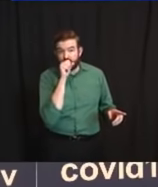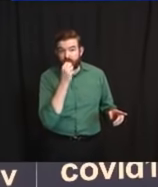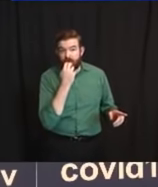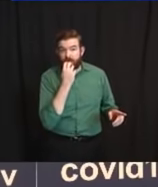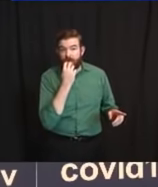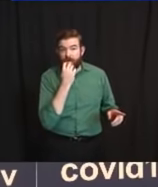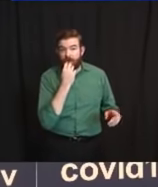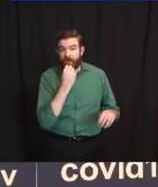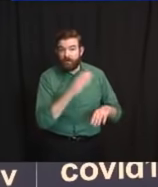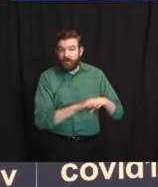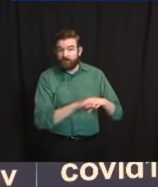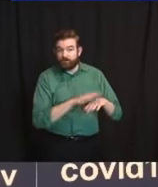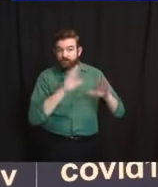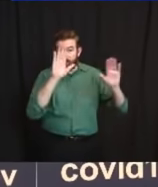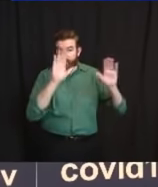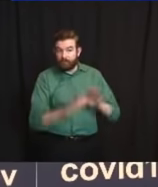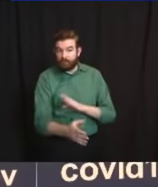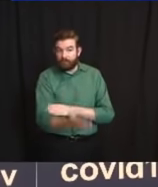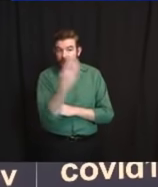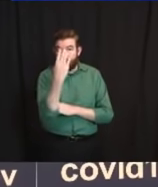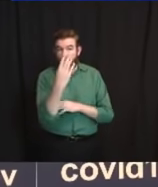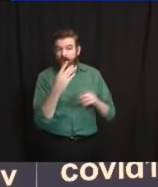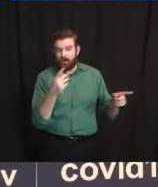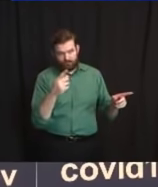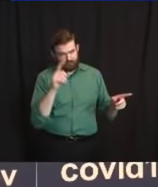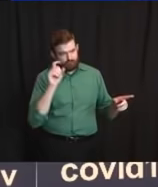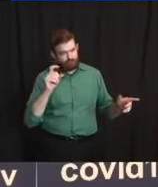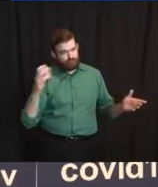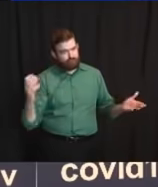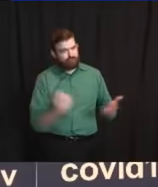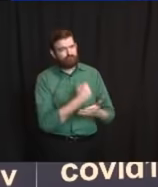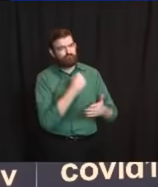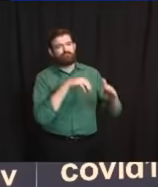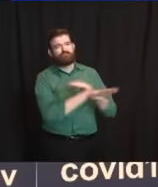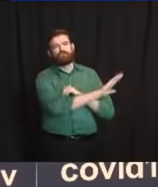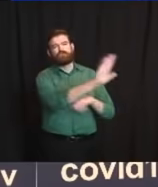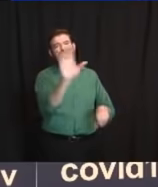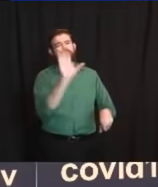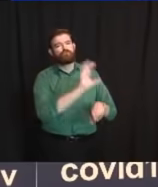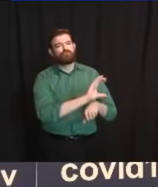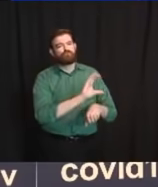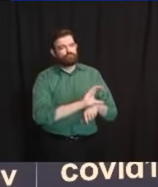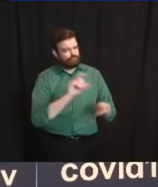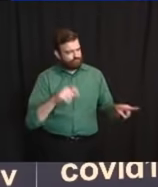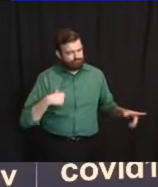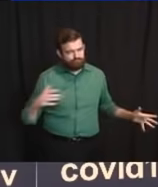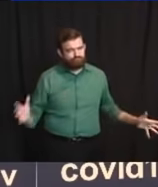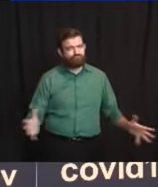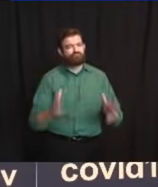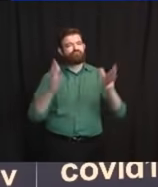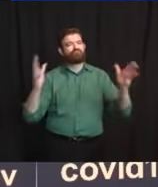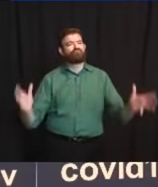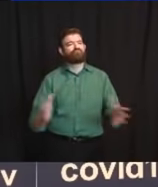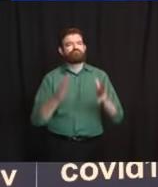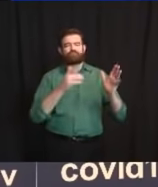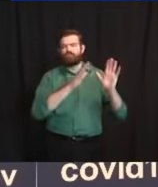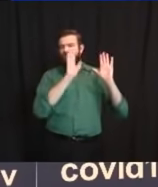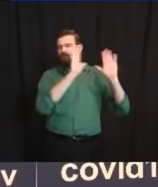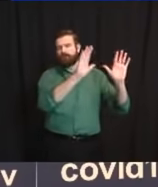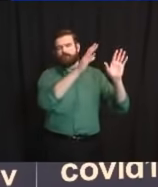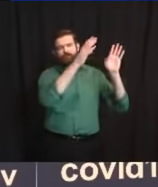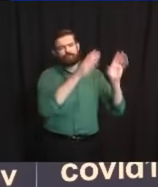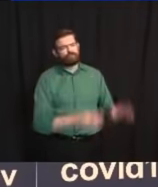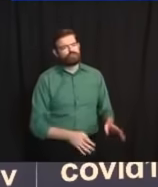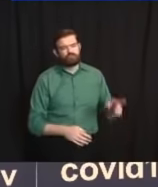do traditionally, I strongly recommend that you go to St. Matthew's AME Church and have Pastor